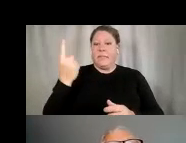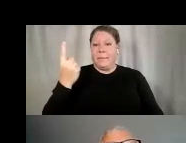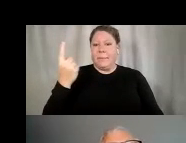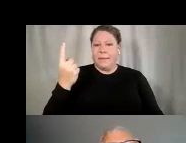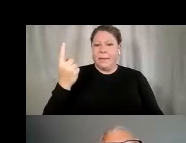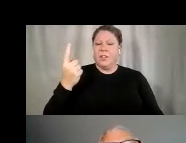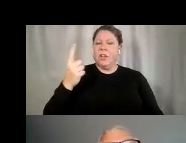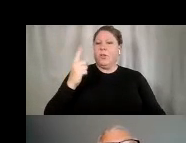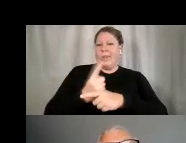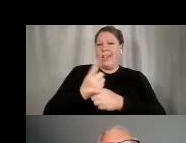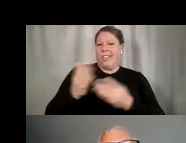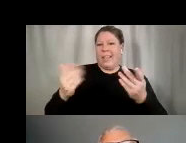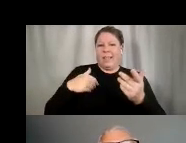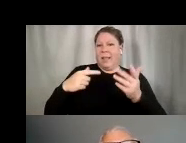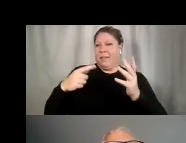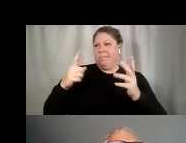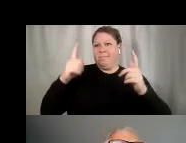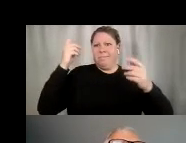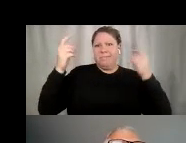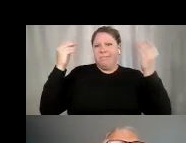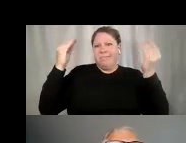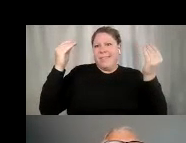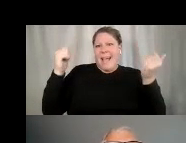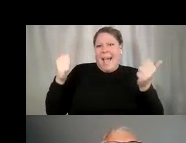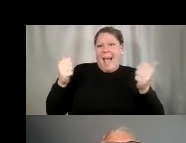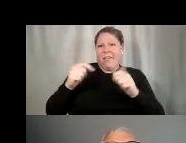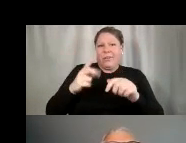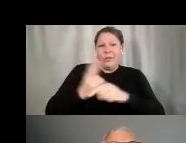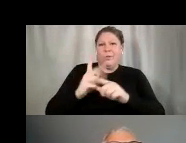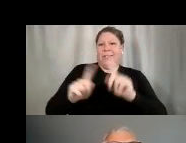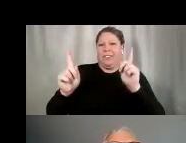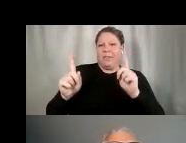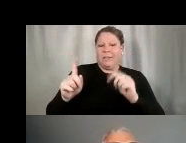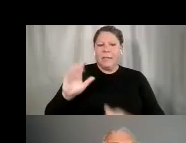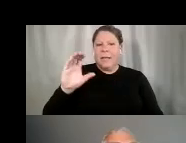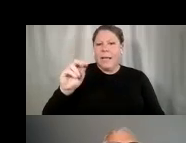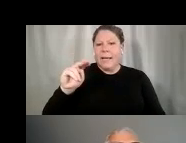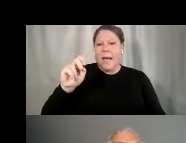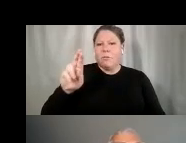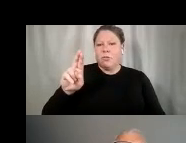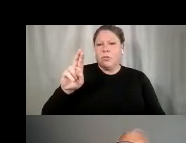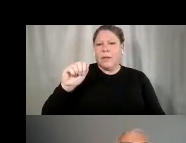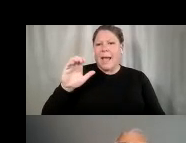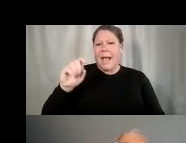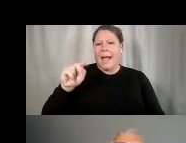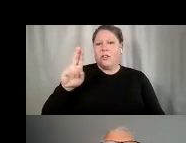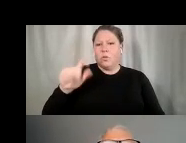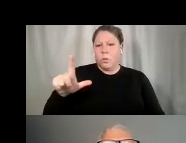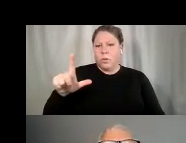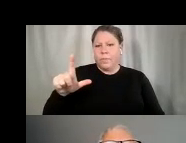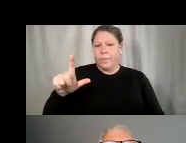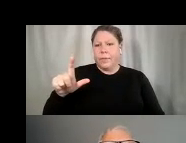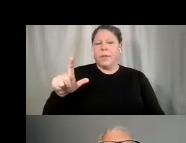devices and look for different ways they can be used. Counterfactual is a thought game where you ask people what happened if there was a different set